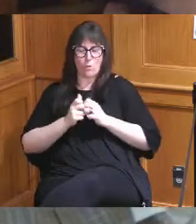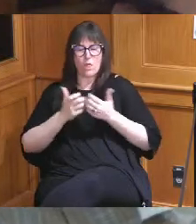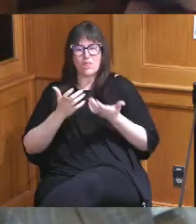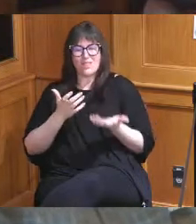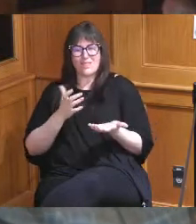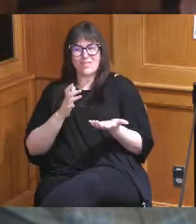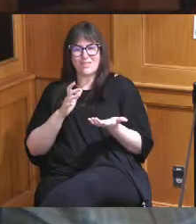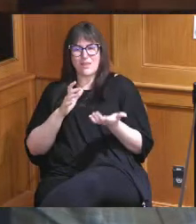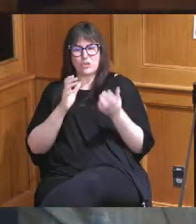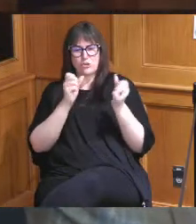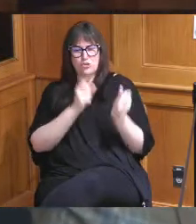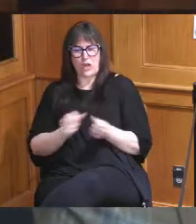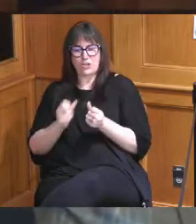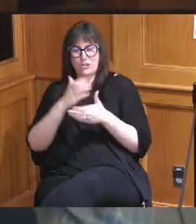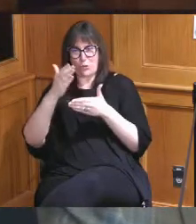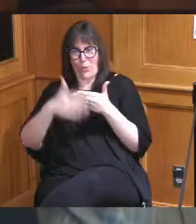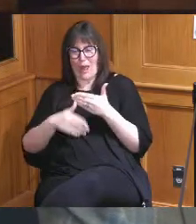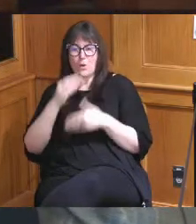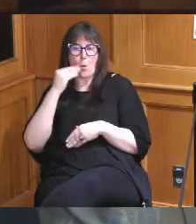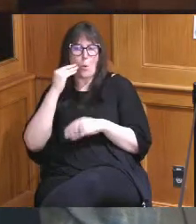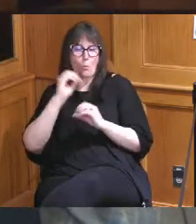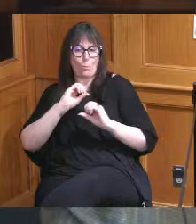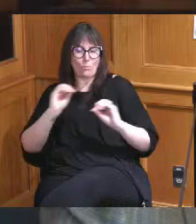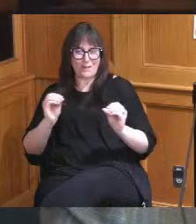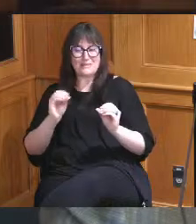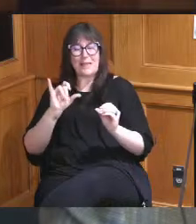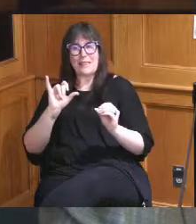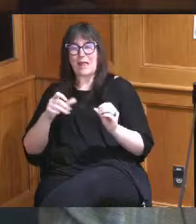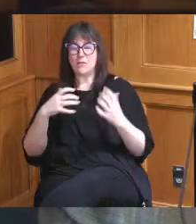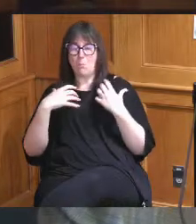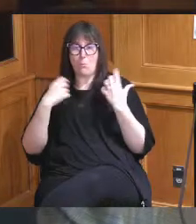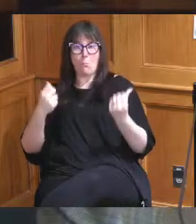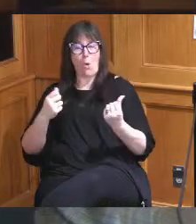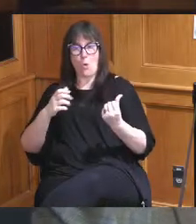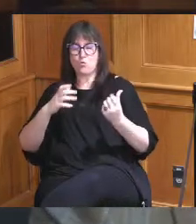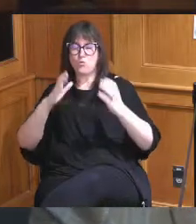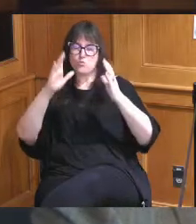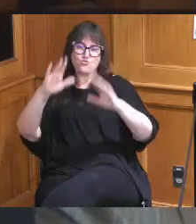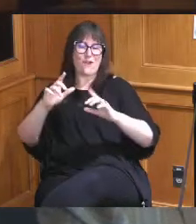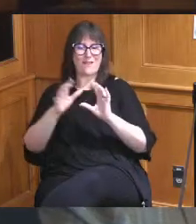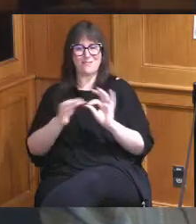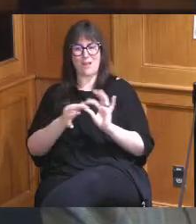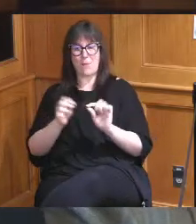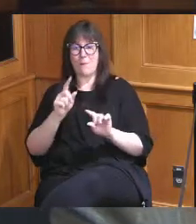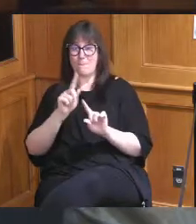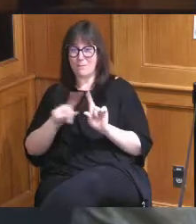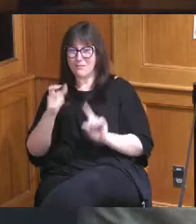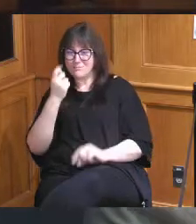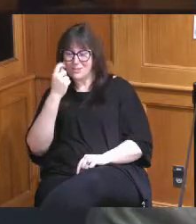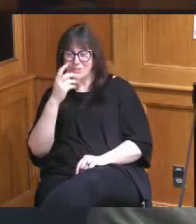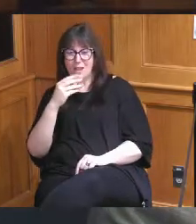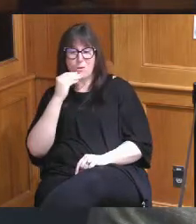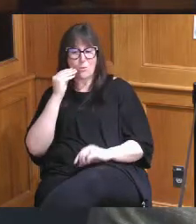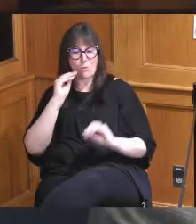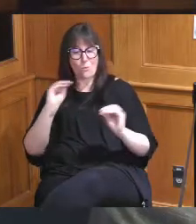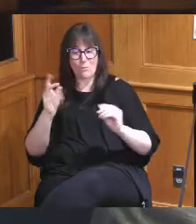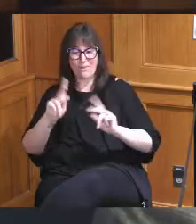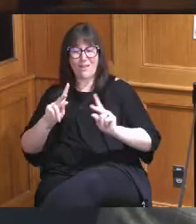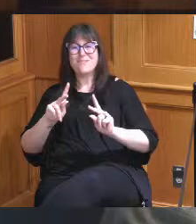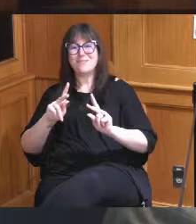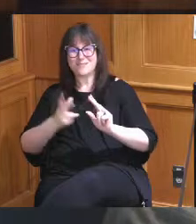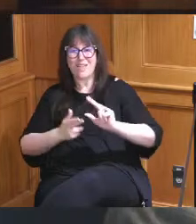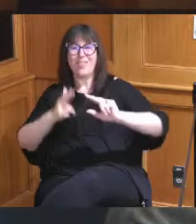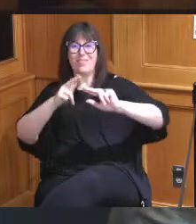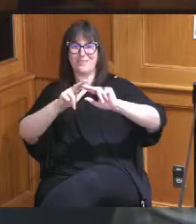the strategies to end homelessness. That's a bold statement. It sounds great, but homelessness is going up. It hasn't been going down, so we're